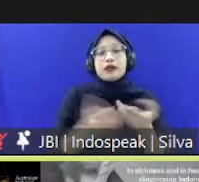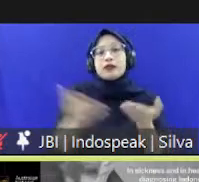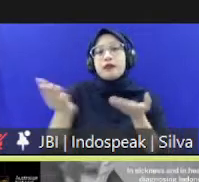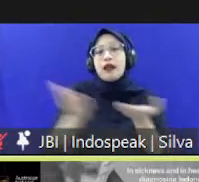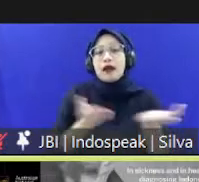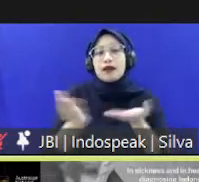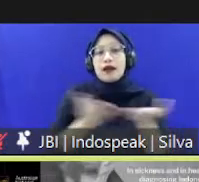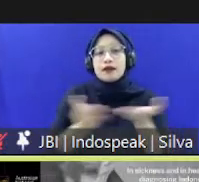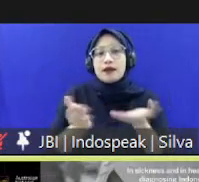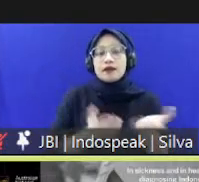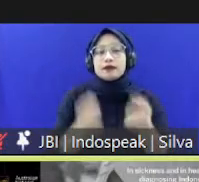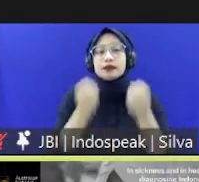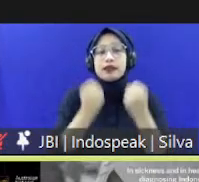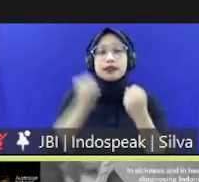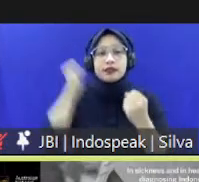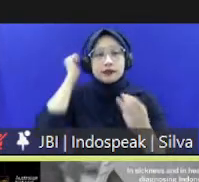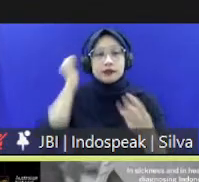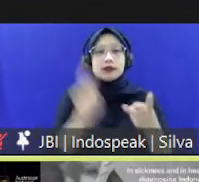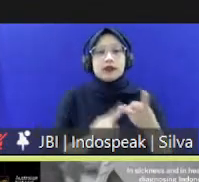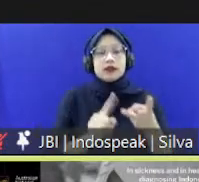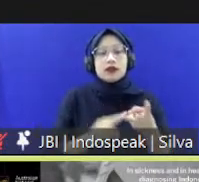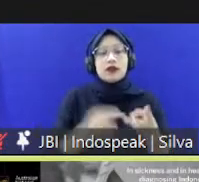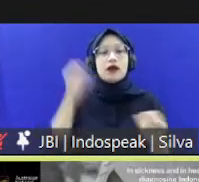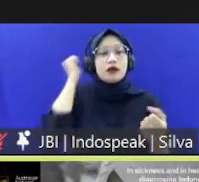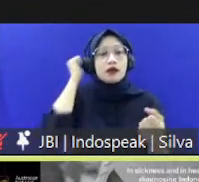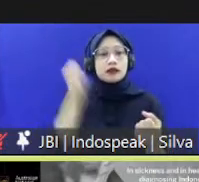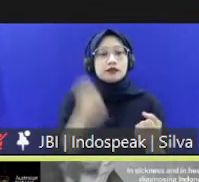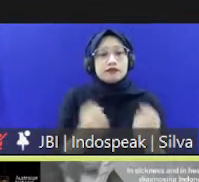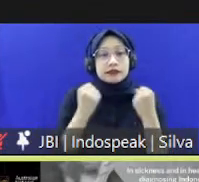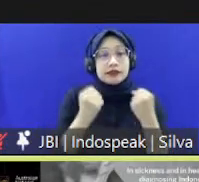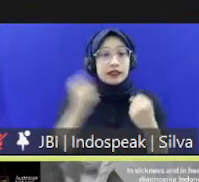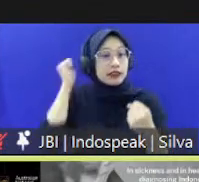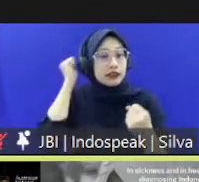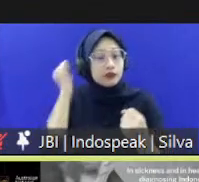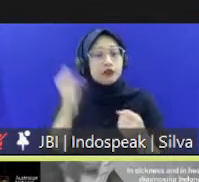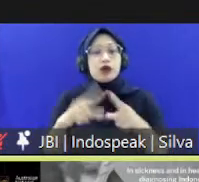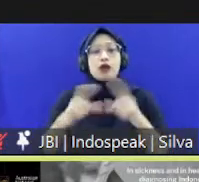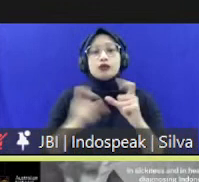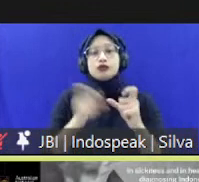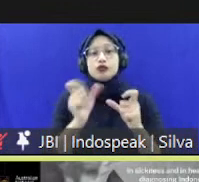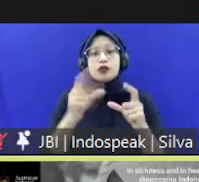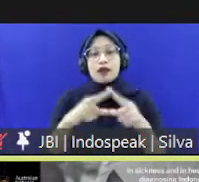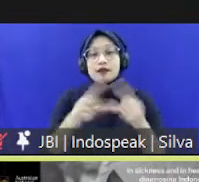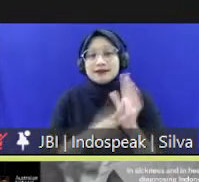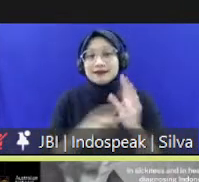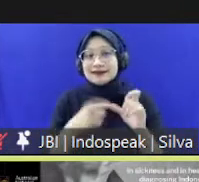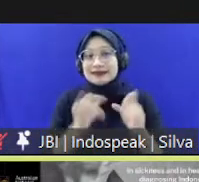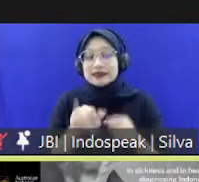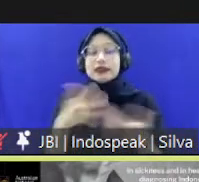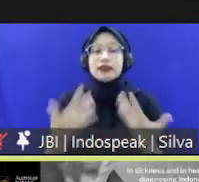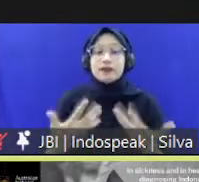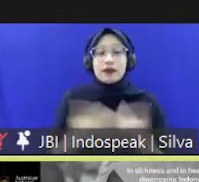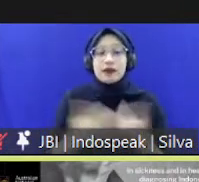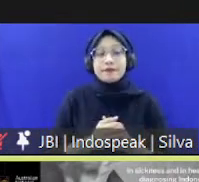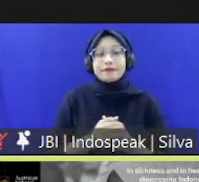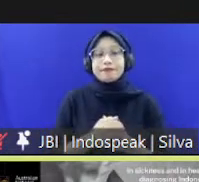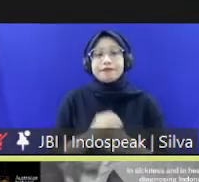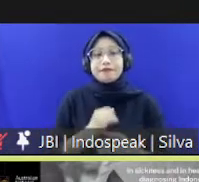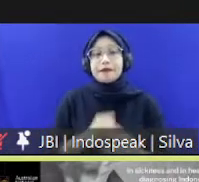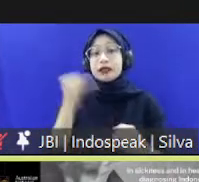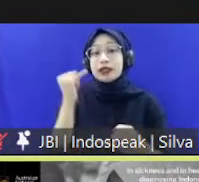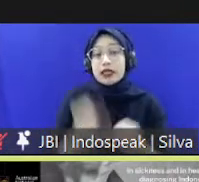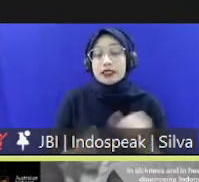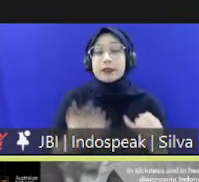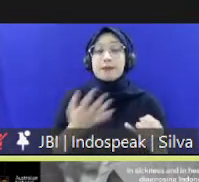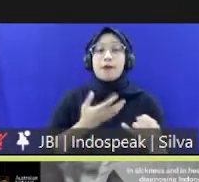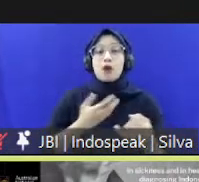and maternal health insurance. But also, toward at the end, we are going to give some recommendation about how to move